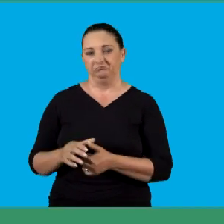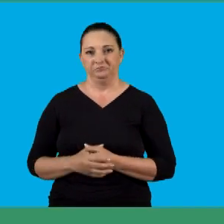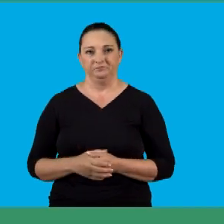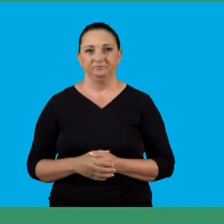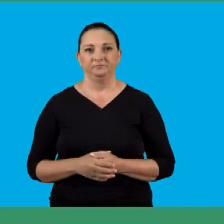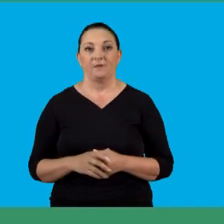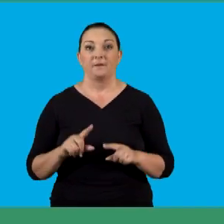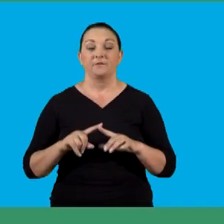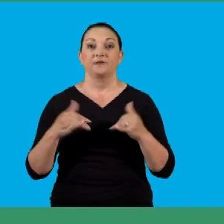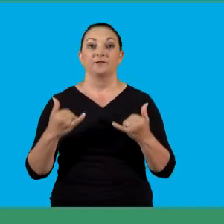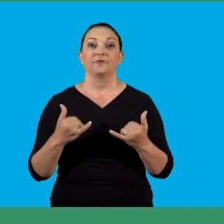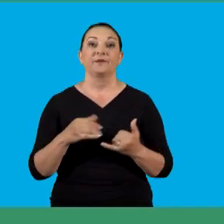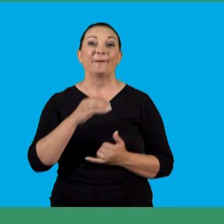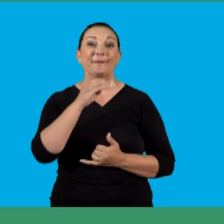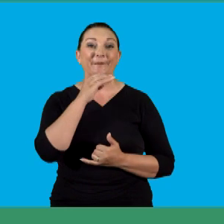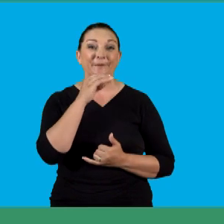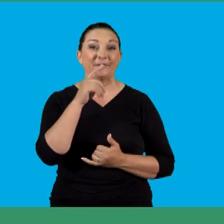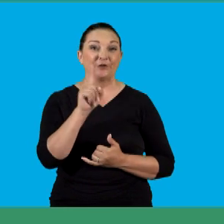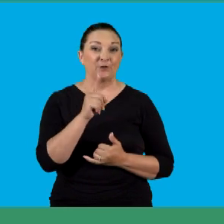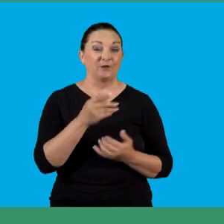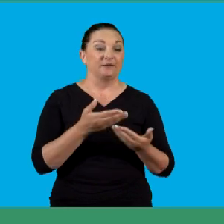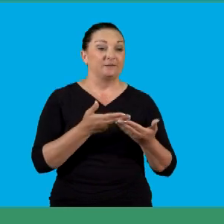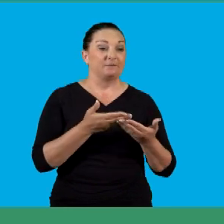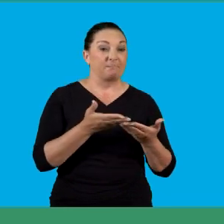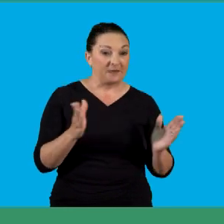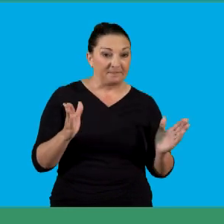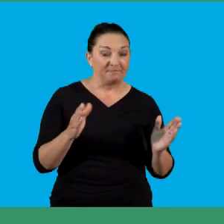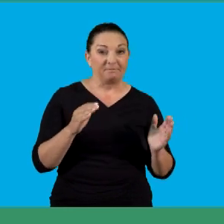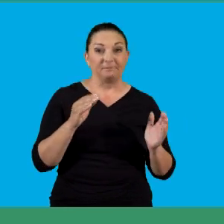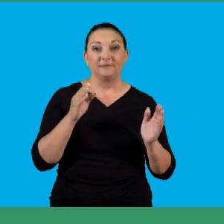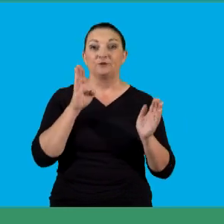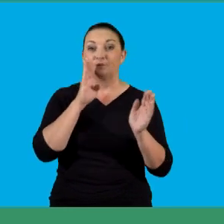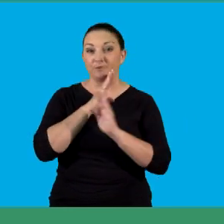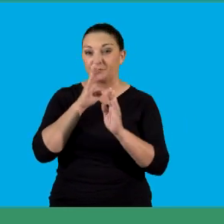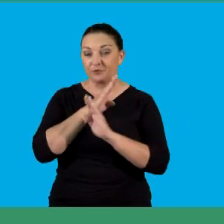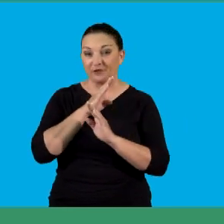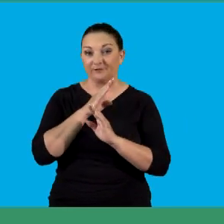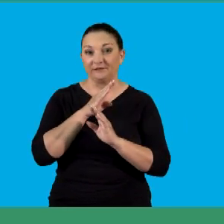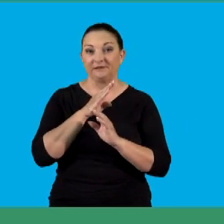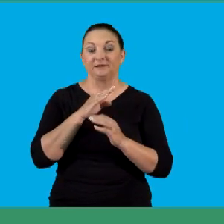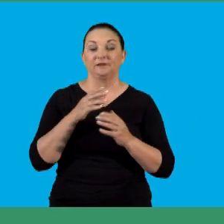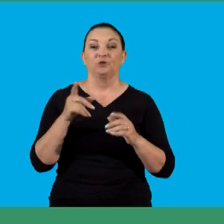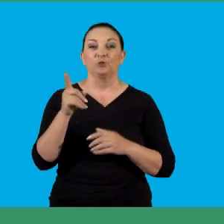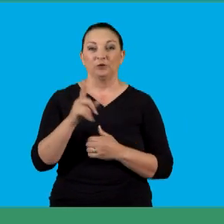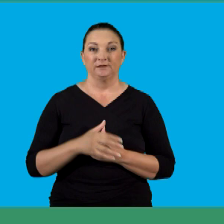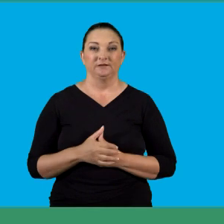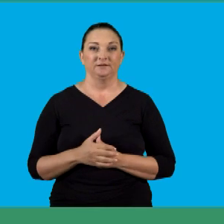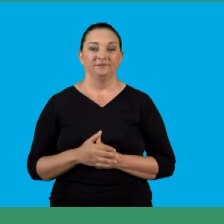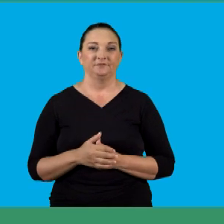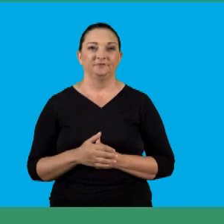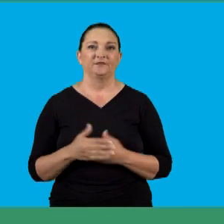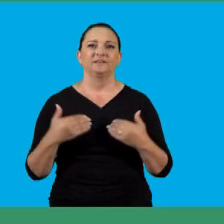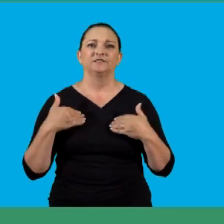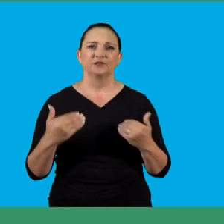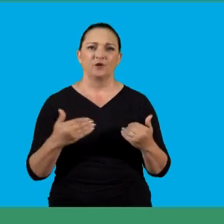with the public sector. So there's a tip there. The public sector provides services to the public, and the aim of the private sector